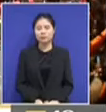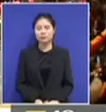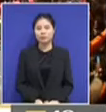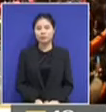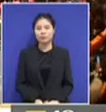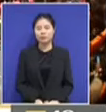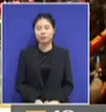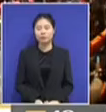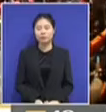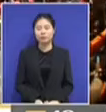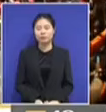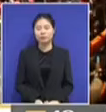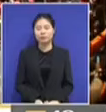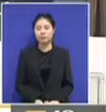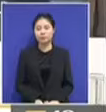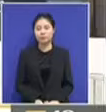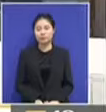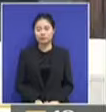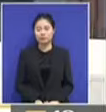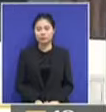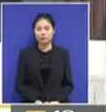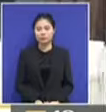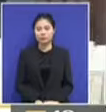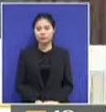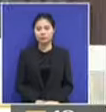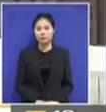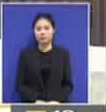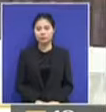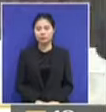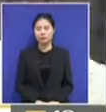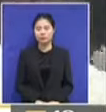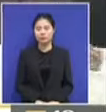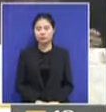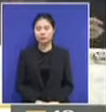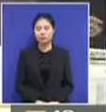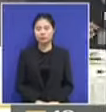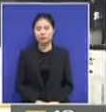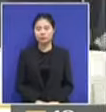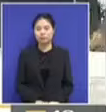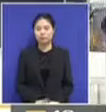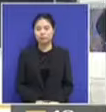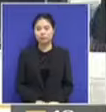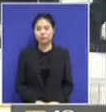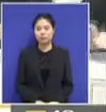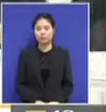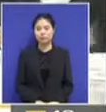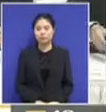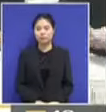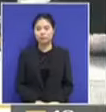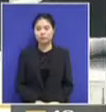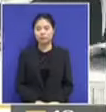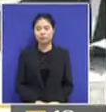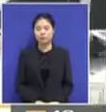as expected. And it would be interesting to see in the details of